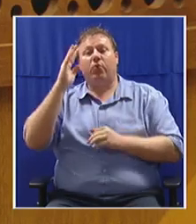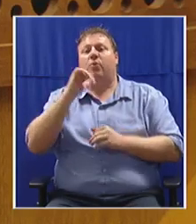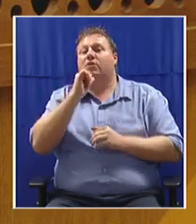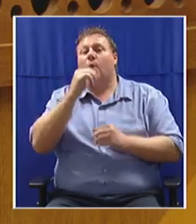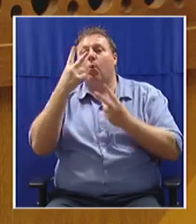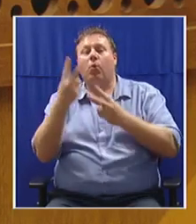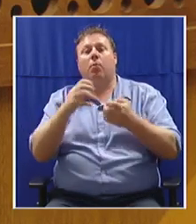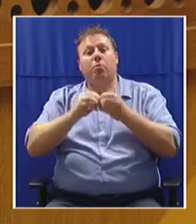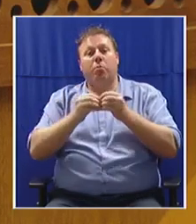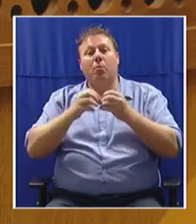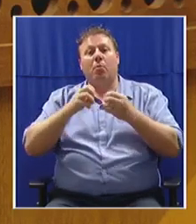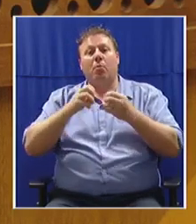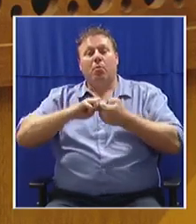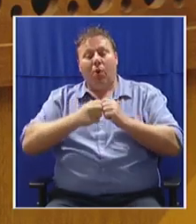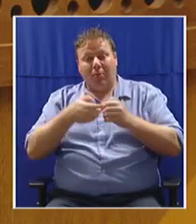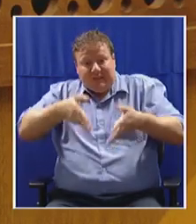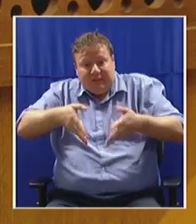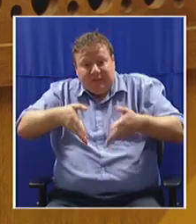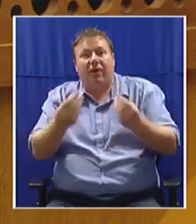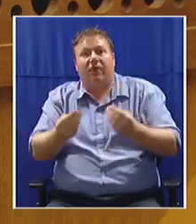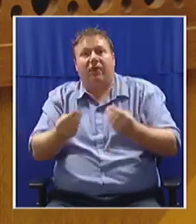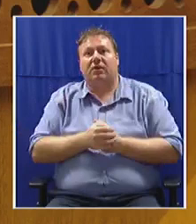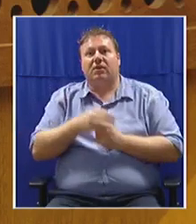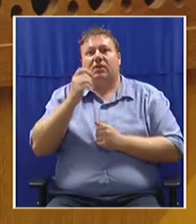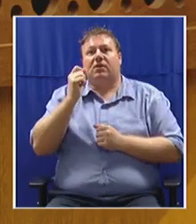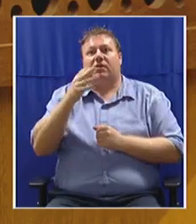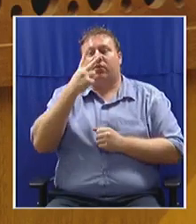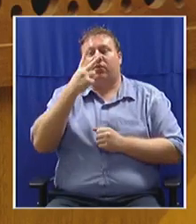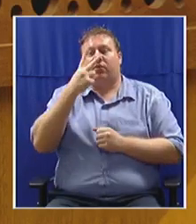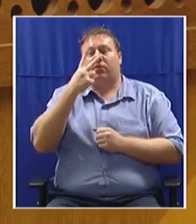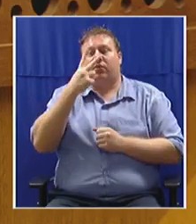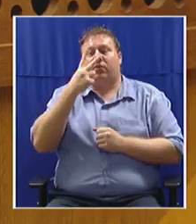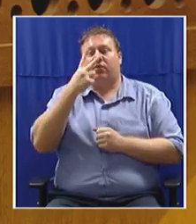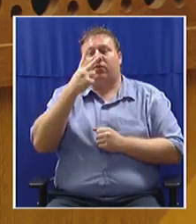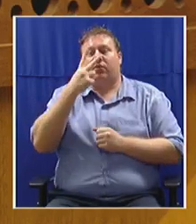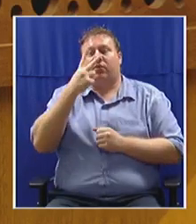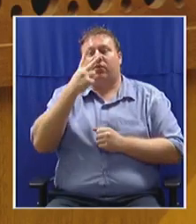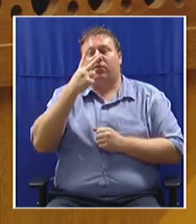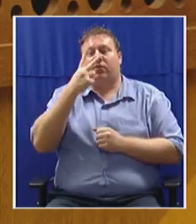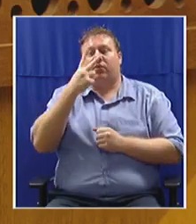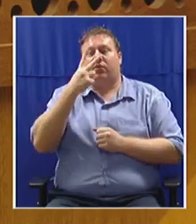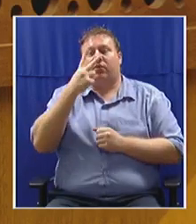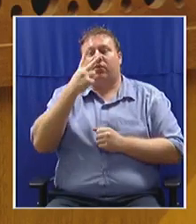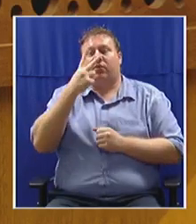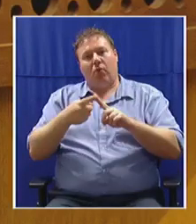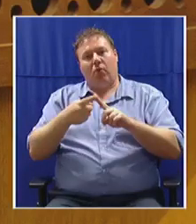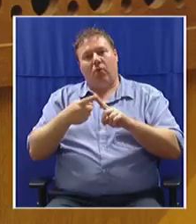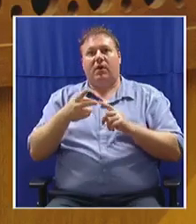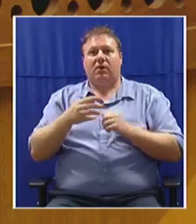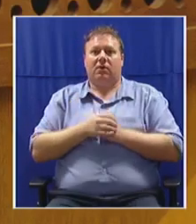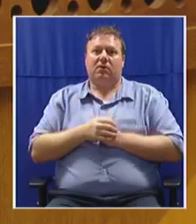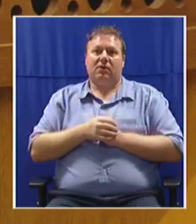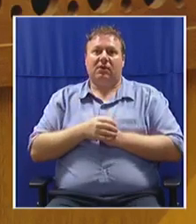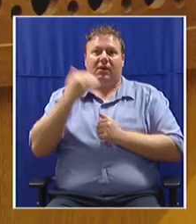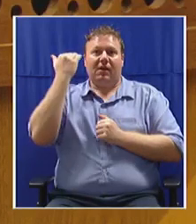failures. If we look at the current budget of the Department of Rural Development and Land Reform, it is clearly showing that government does not care or